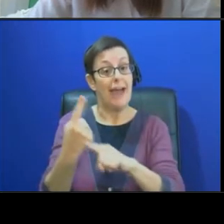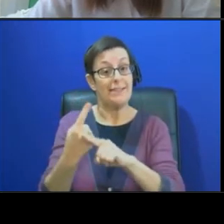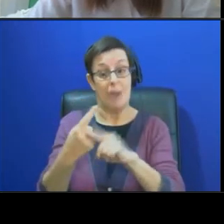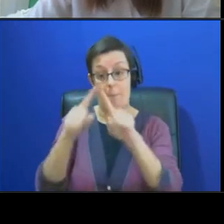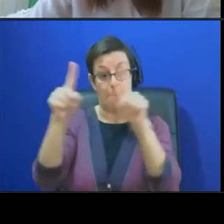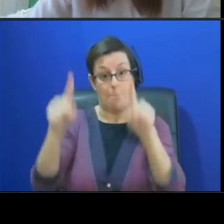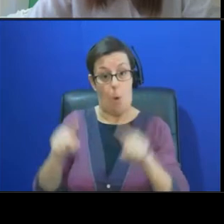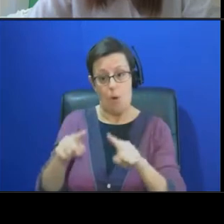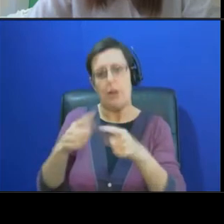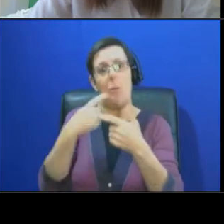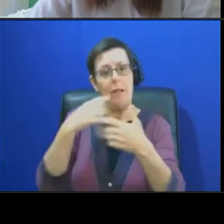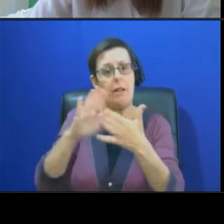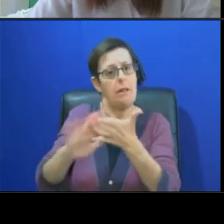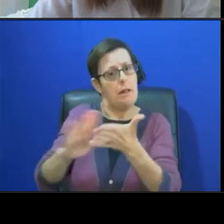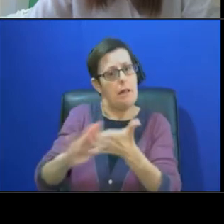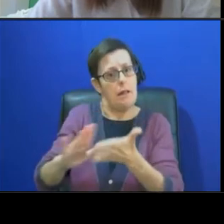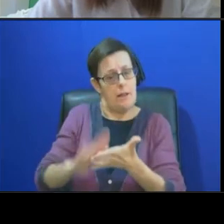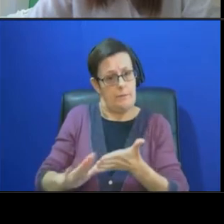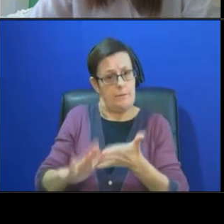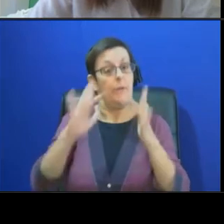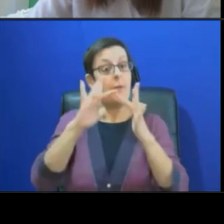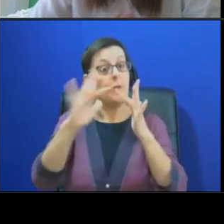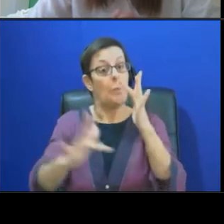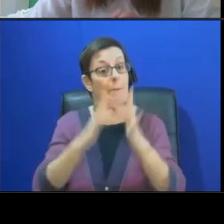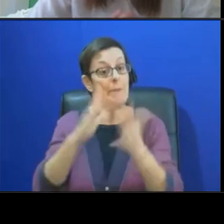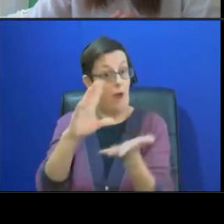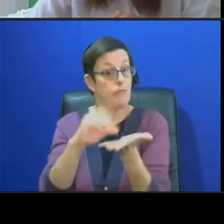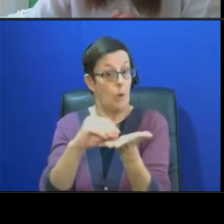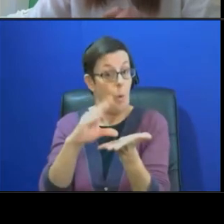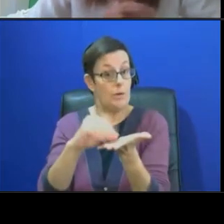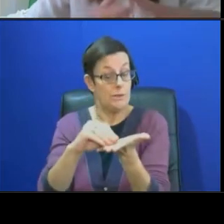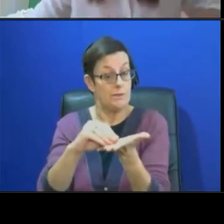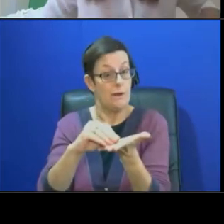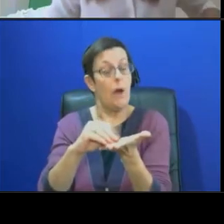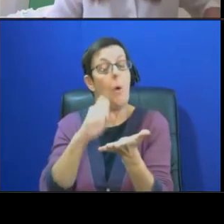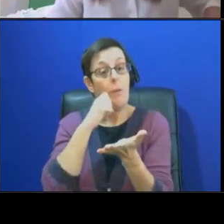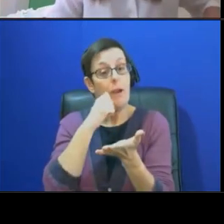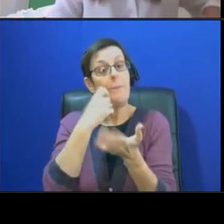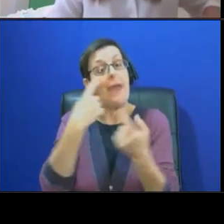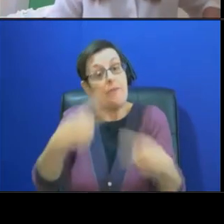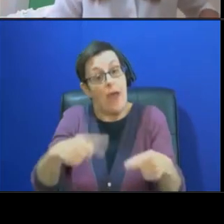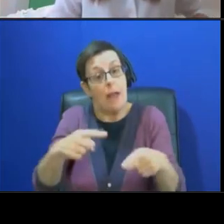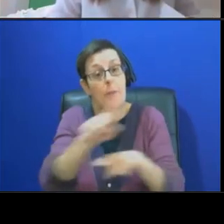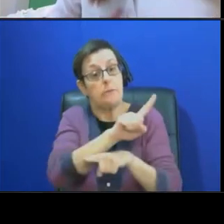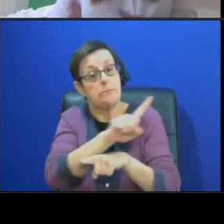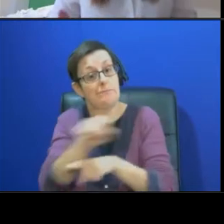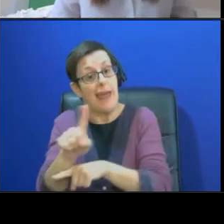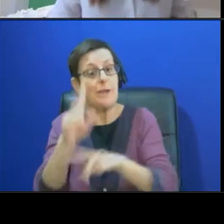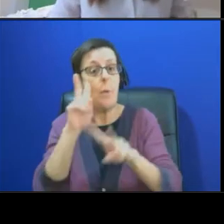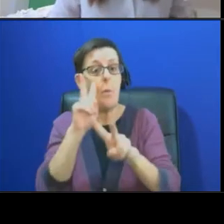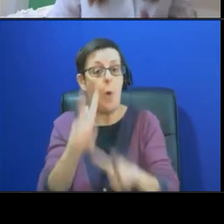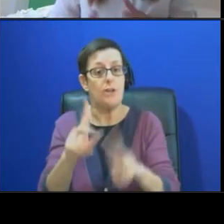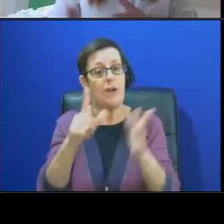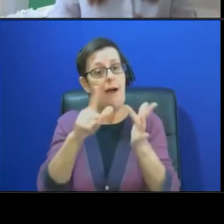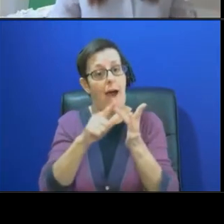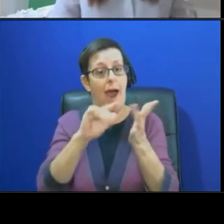any issues. The webinar is being recorded and will be available to view on the ISM's website at